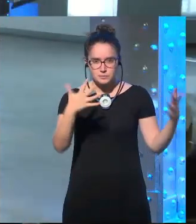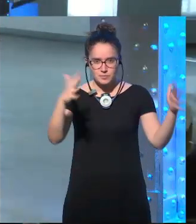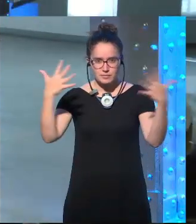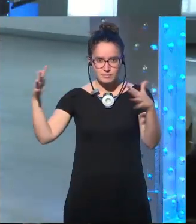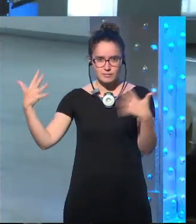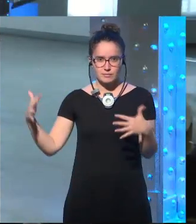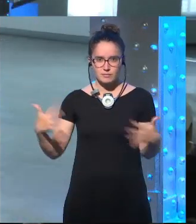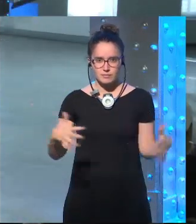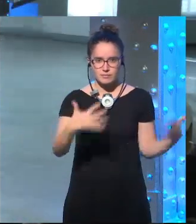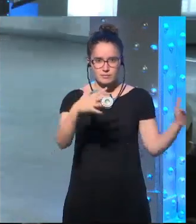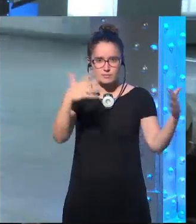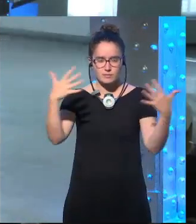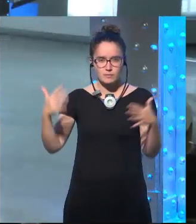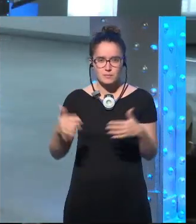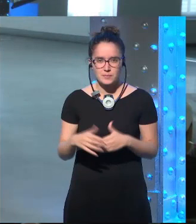anyway.